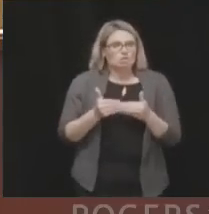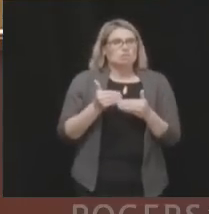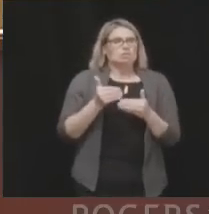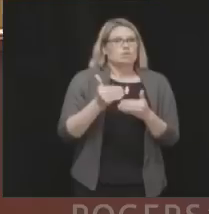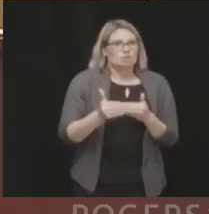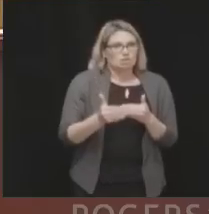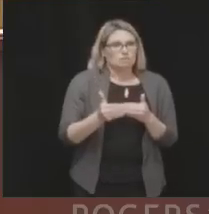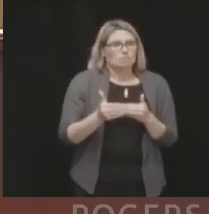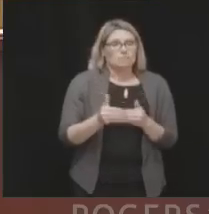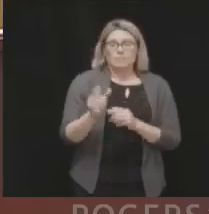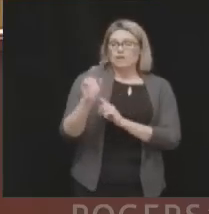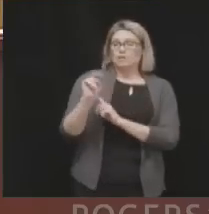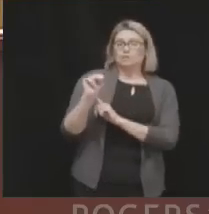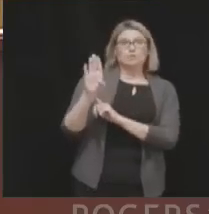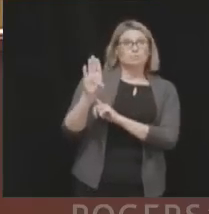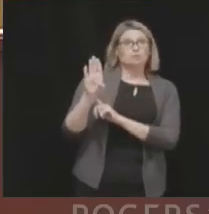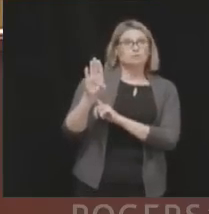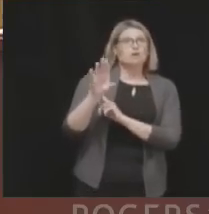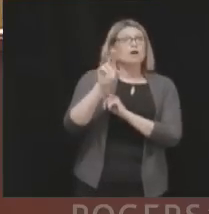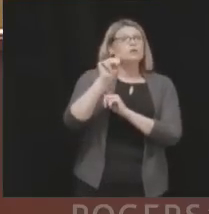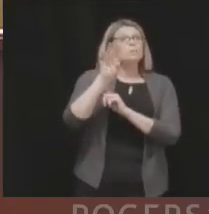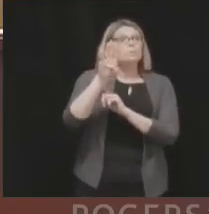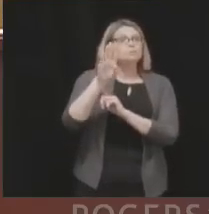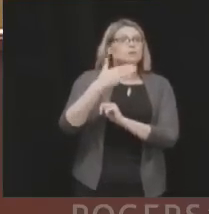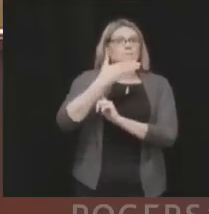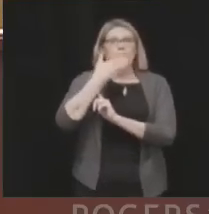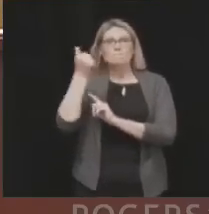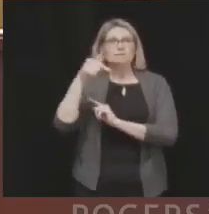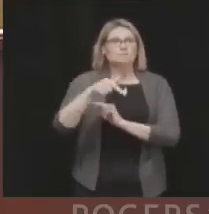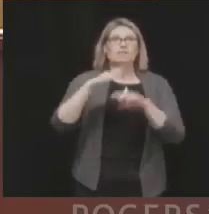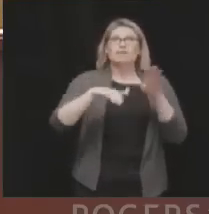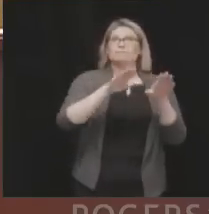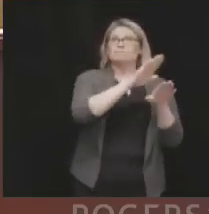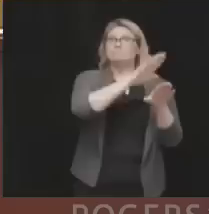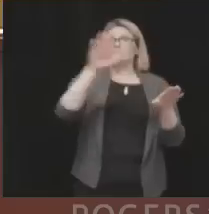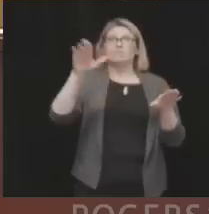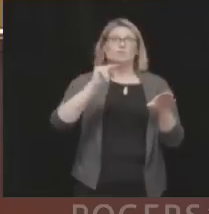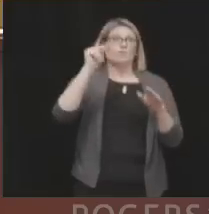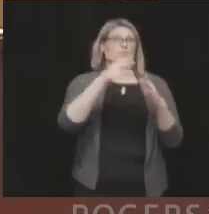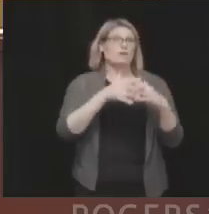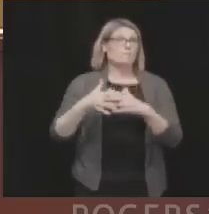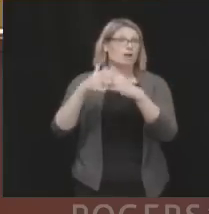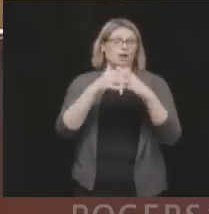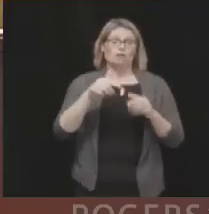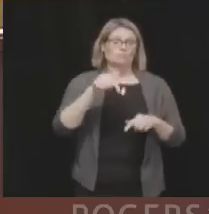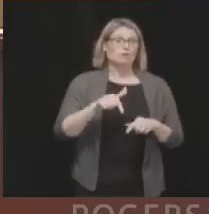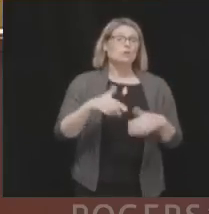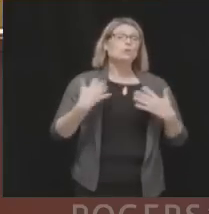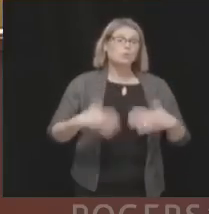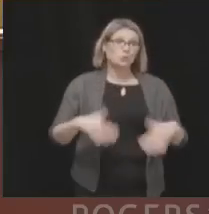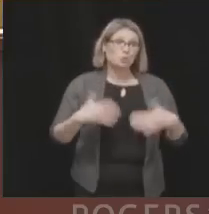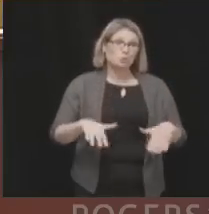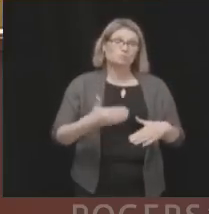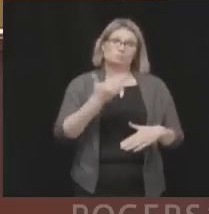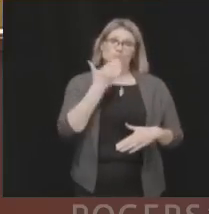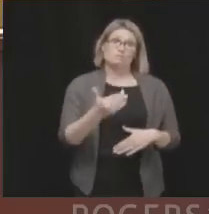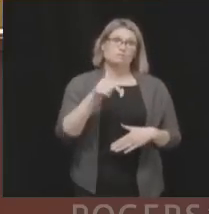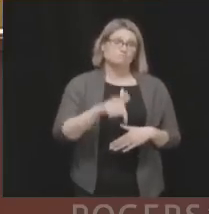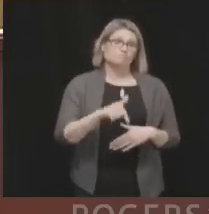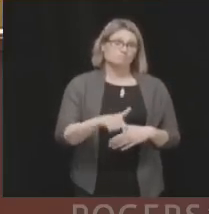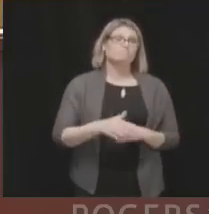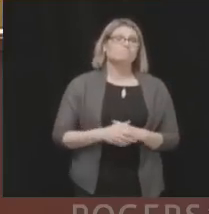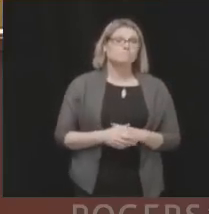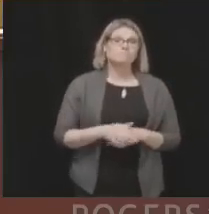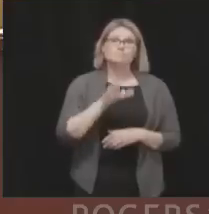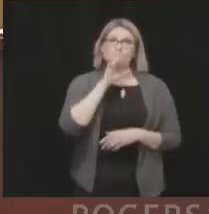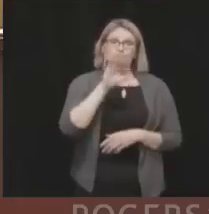continuent à faire preuve de résilience et de compassion à la regard des autres. We will overcome this